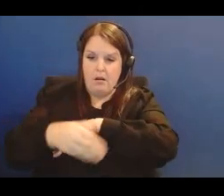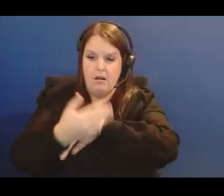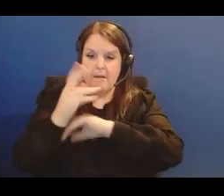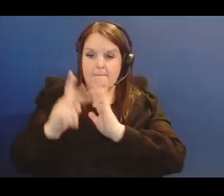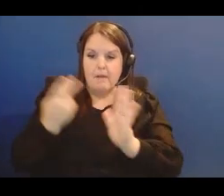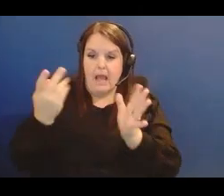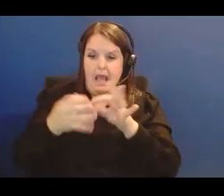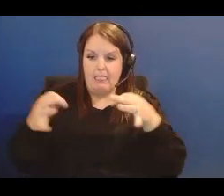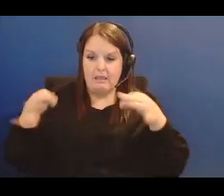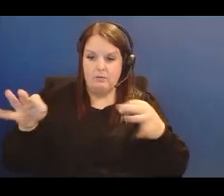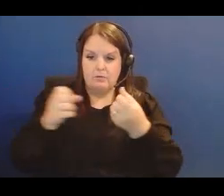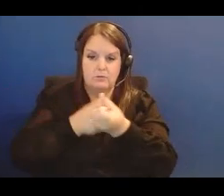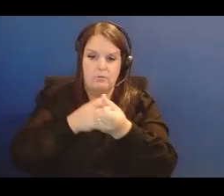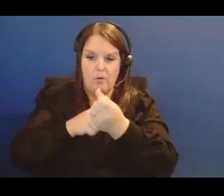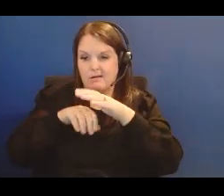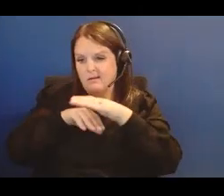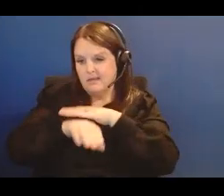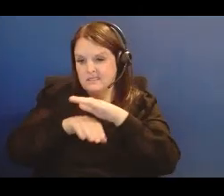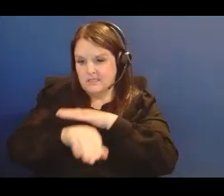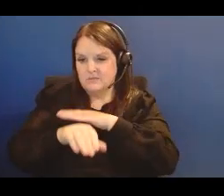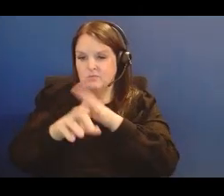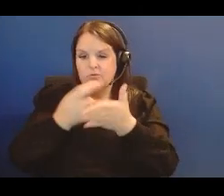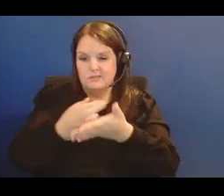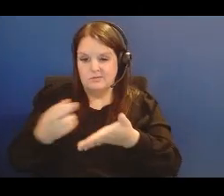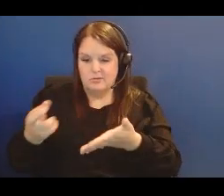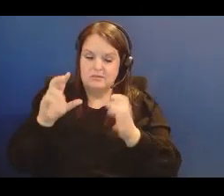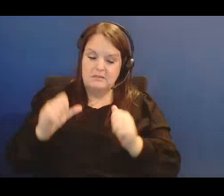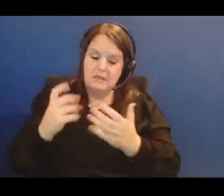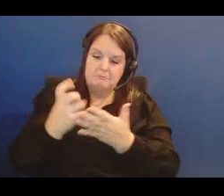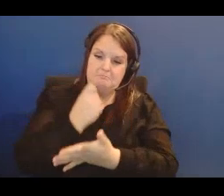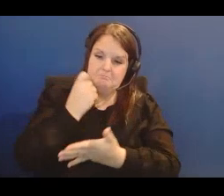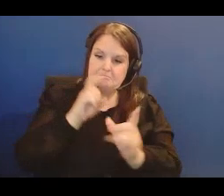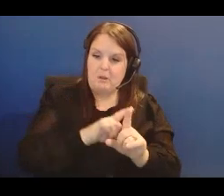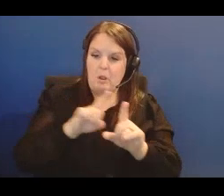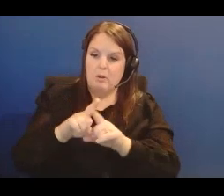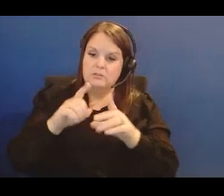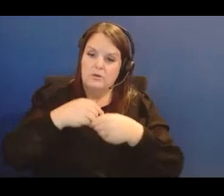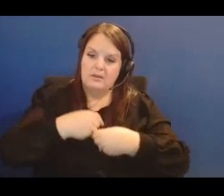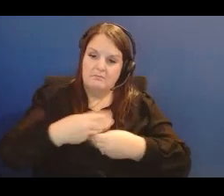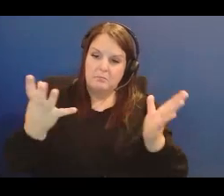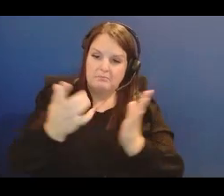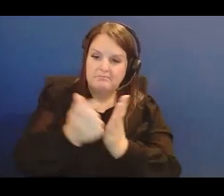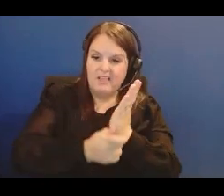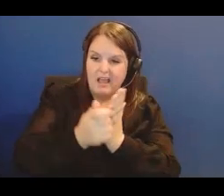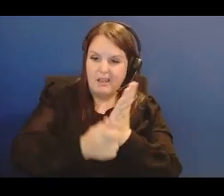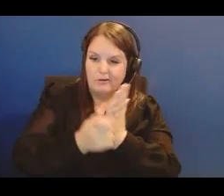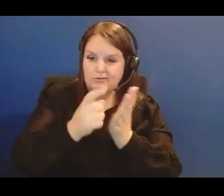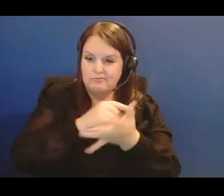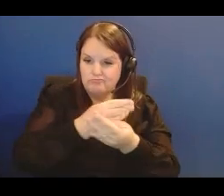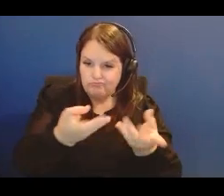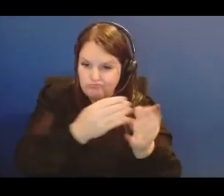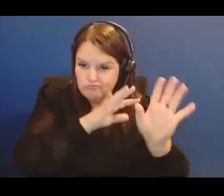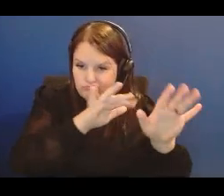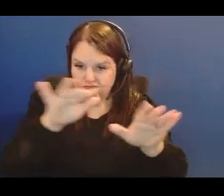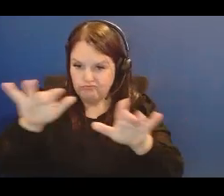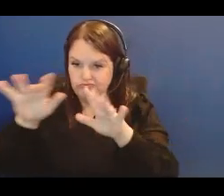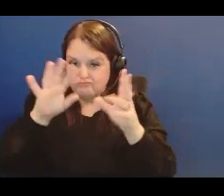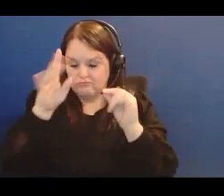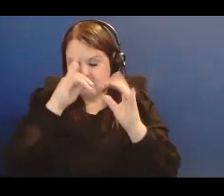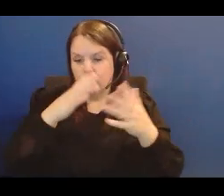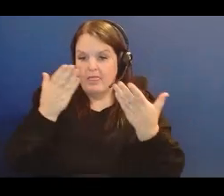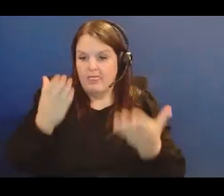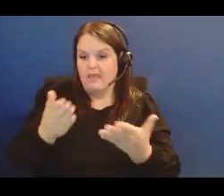support accessible resource. We also distributed flyers to that effect. We were there to answer questions, and